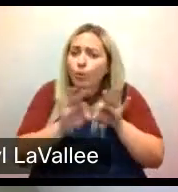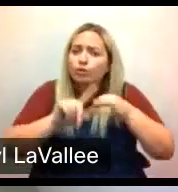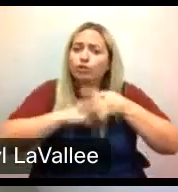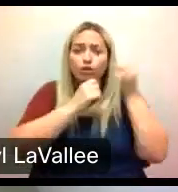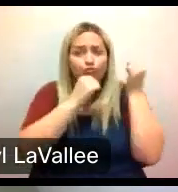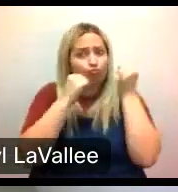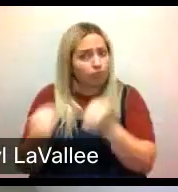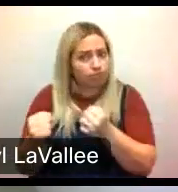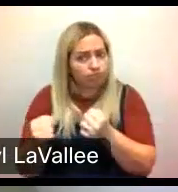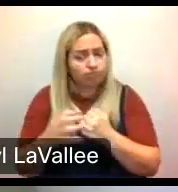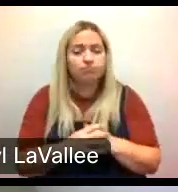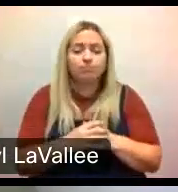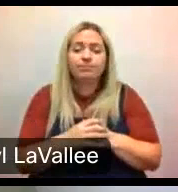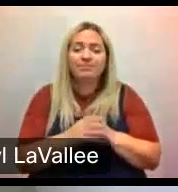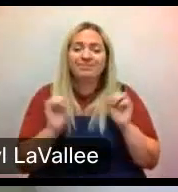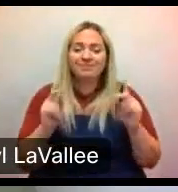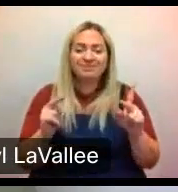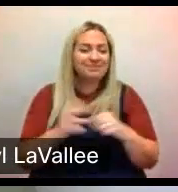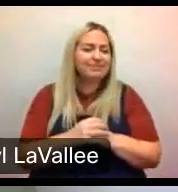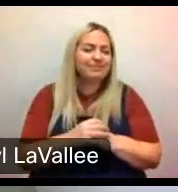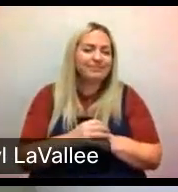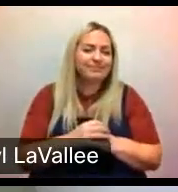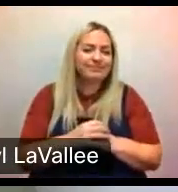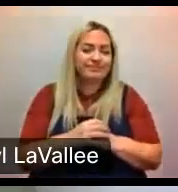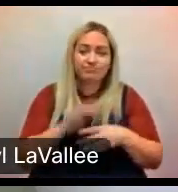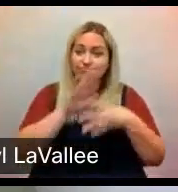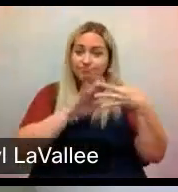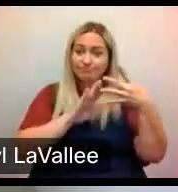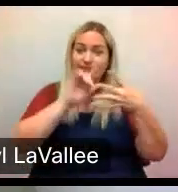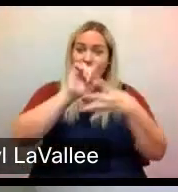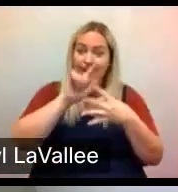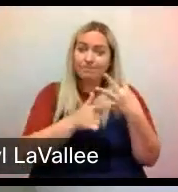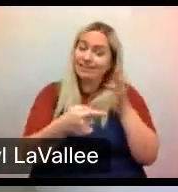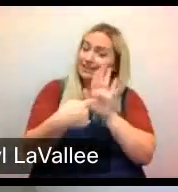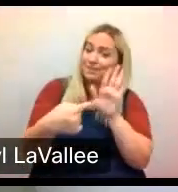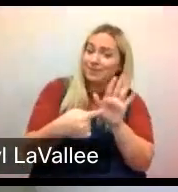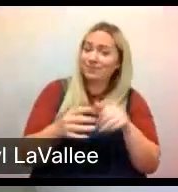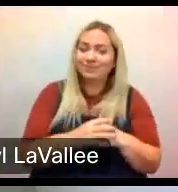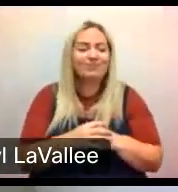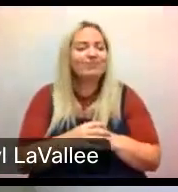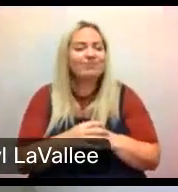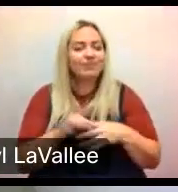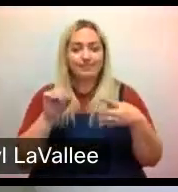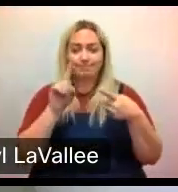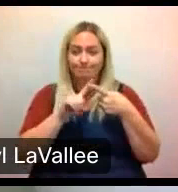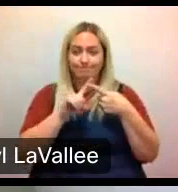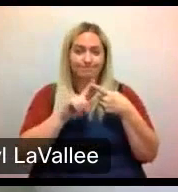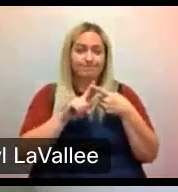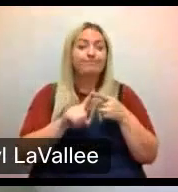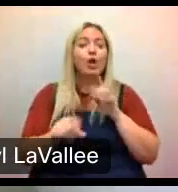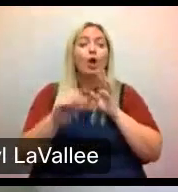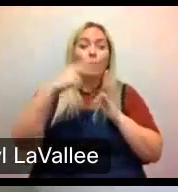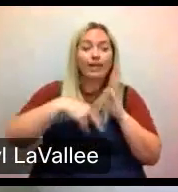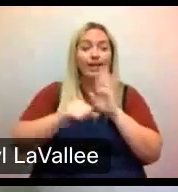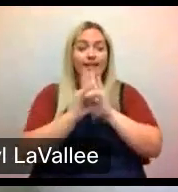strong. All right, so let's go through these steps and look at an example. So first, reading and identifying